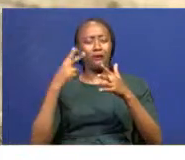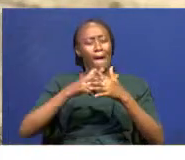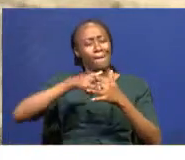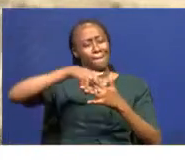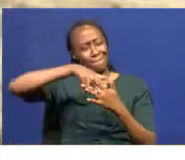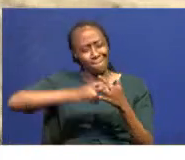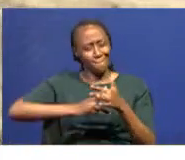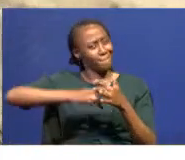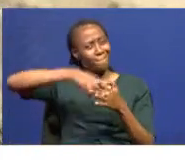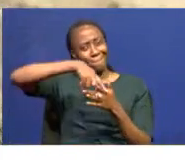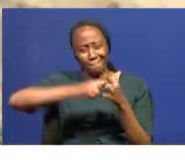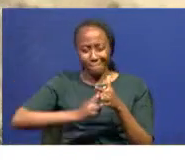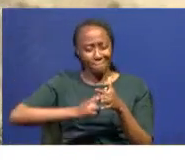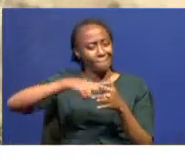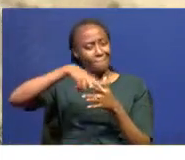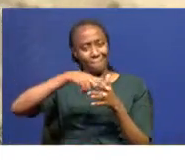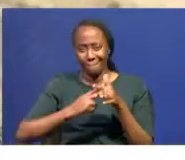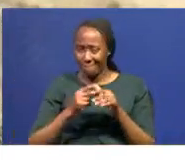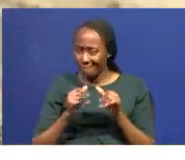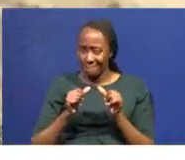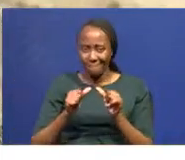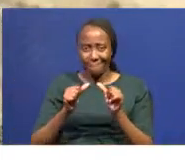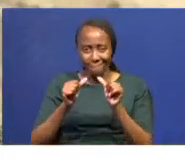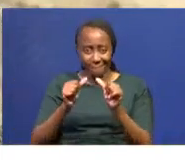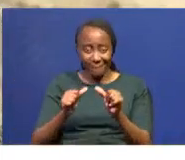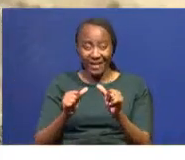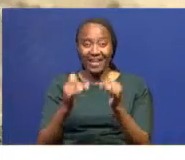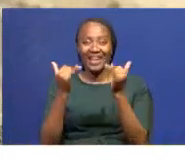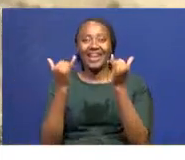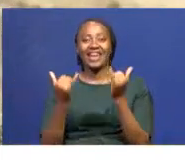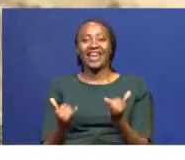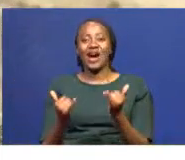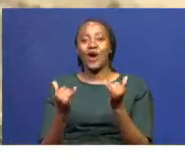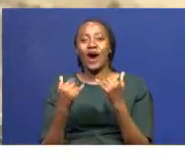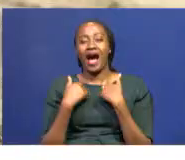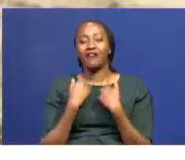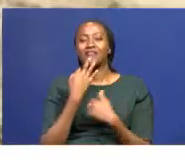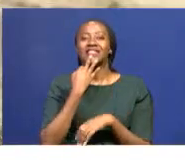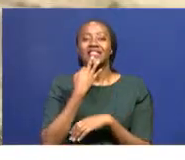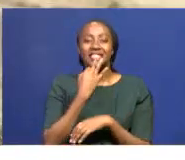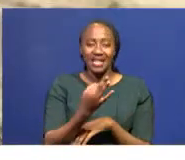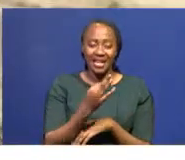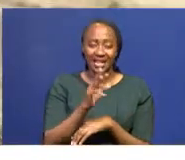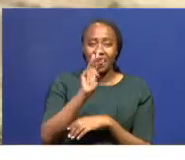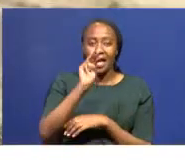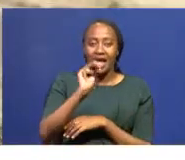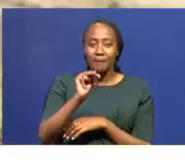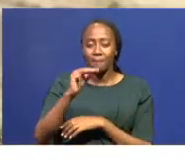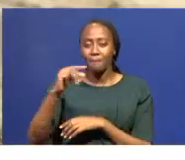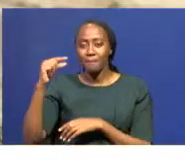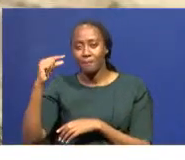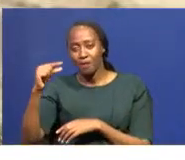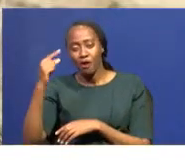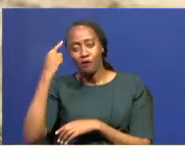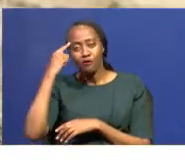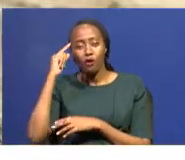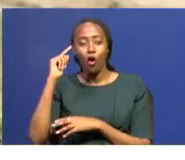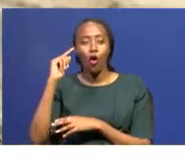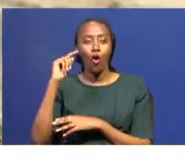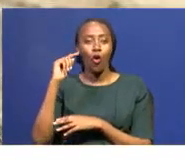What this upgrade now means is that Kenya can now evacuate up to 300 megawatts of wind power from Lake